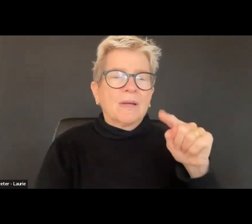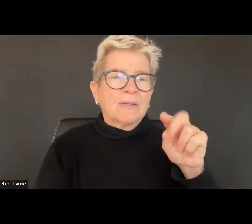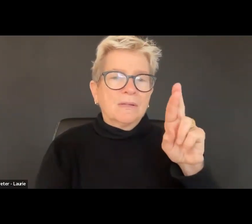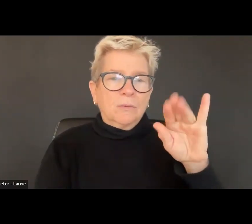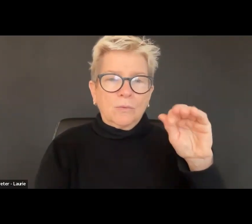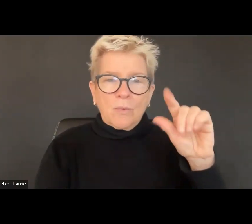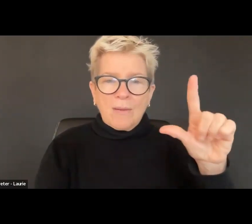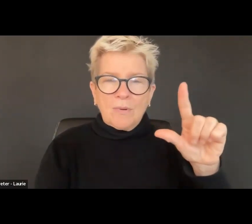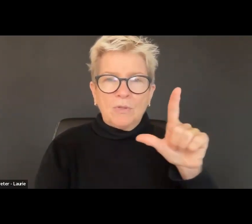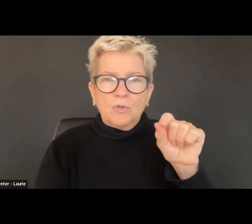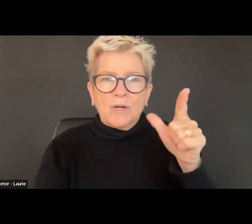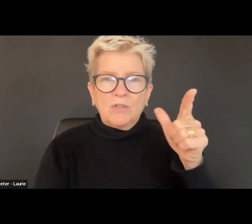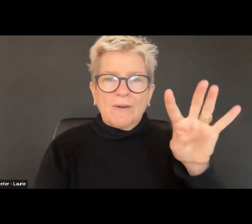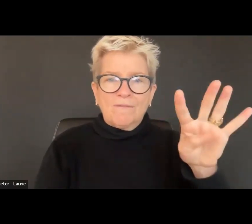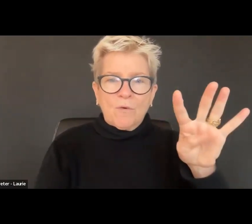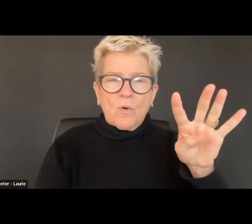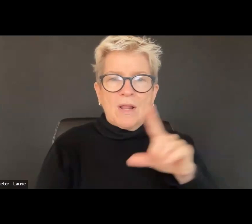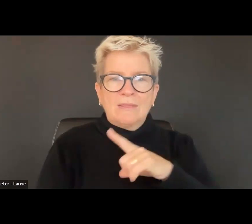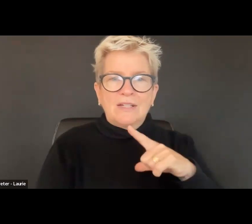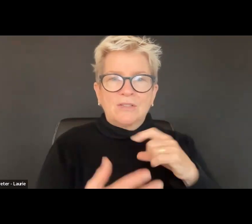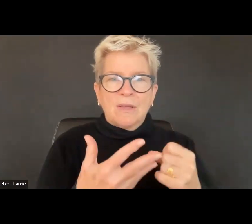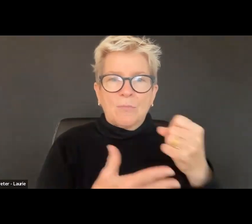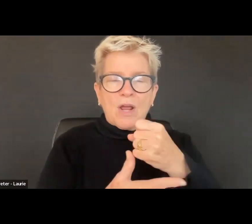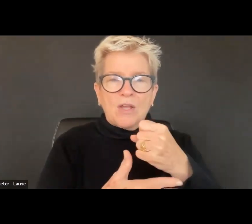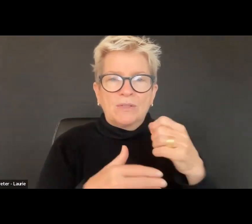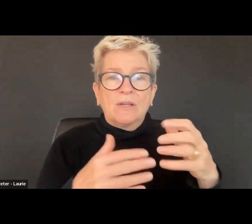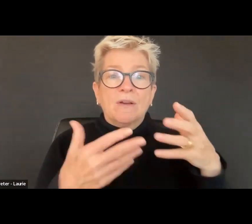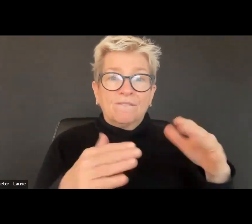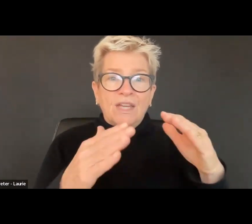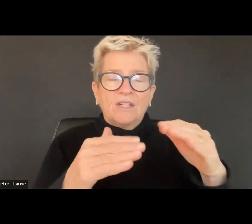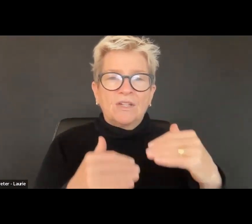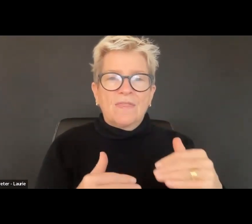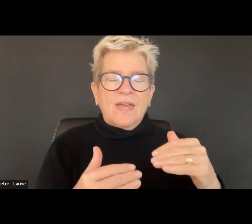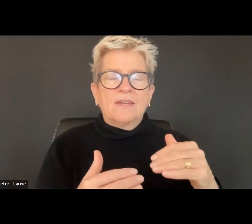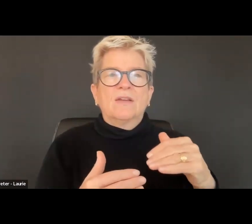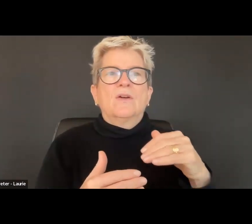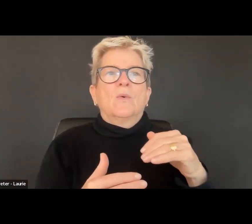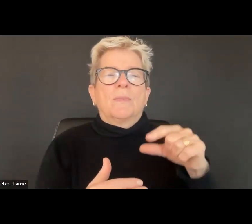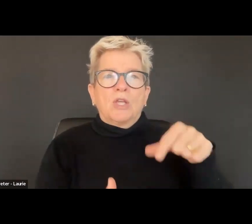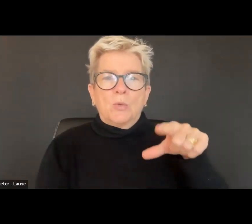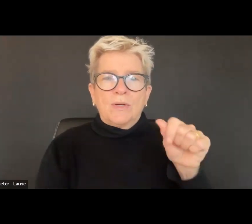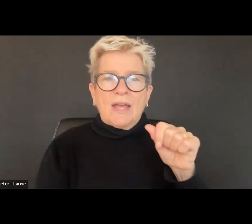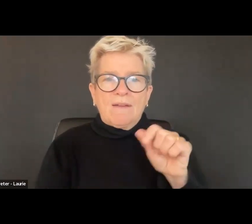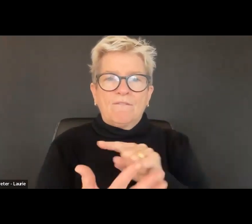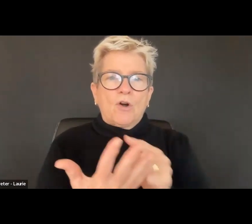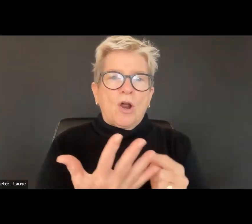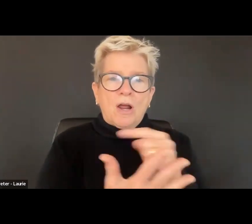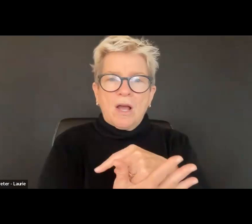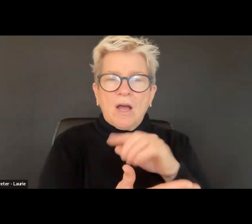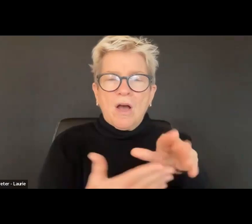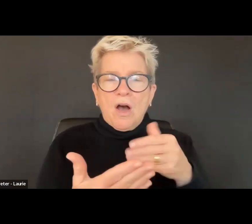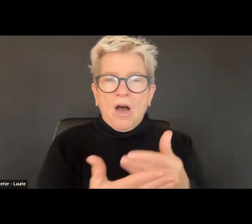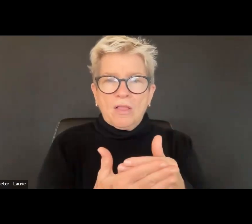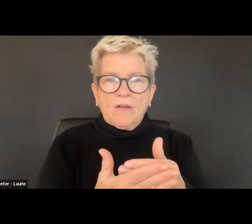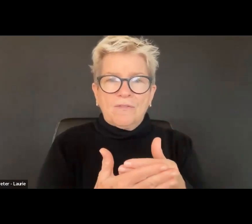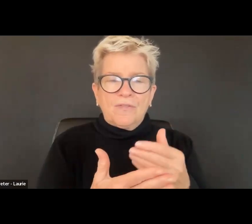legislative priorities. And then when we're done with that, we'll go into Q&A for all of the content, including what you've picked up